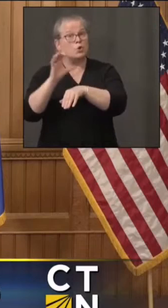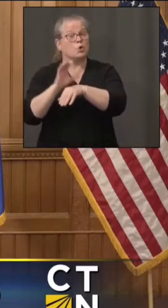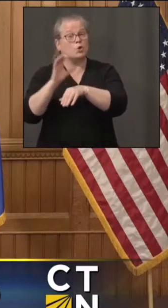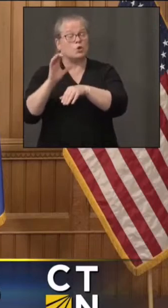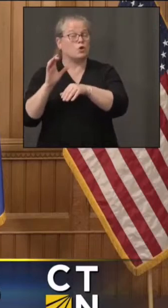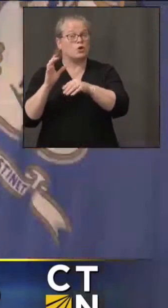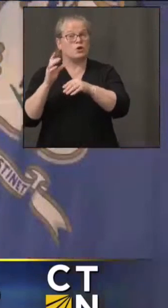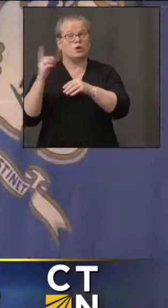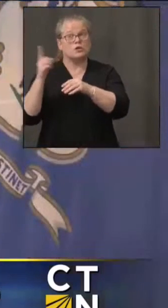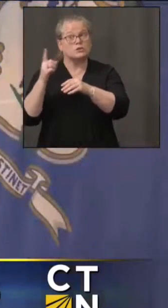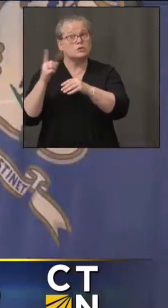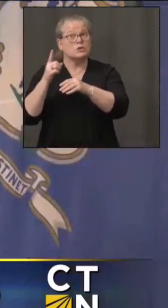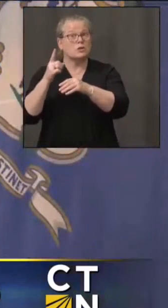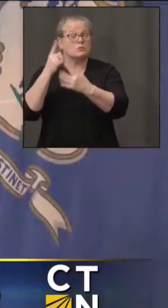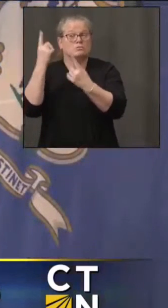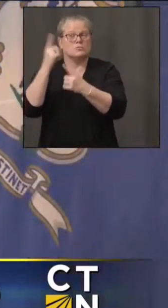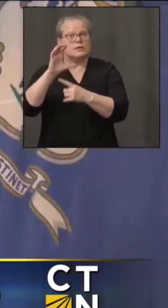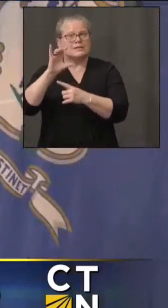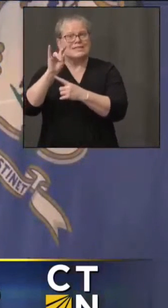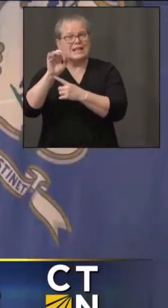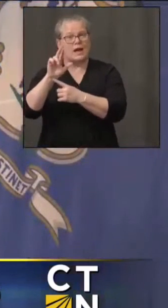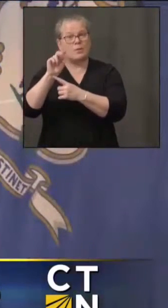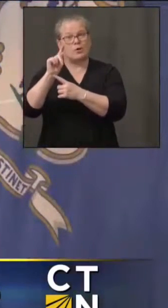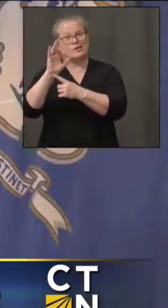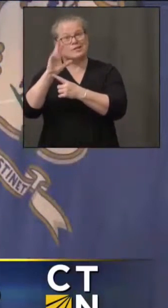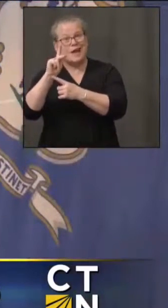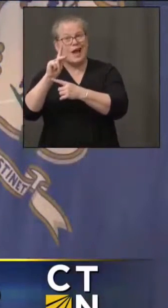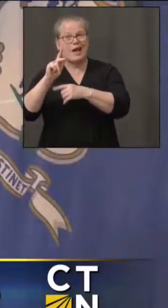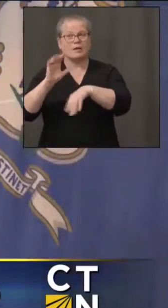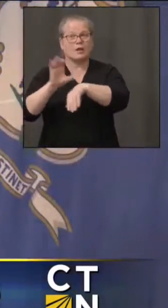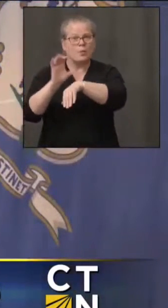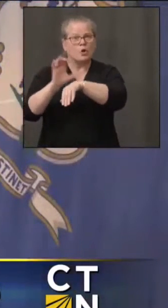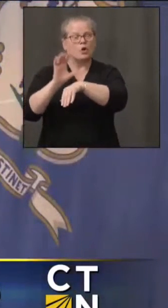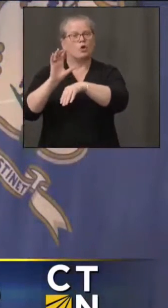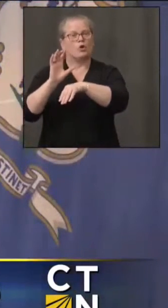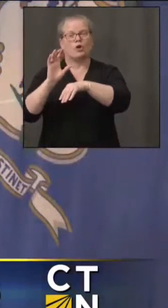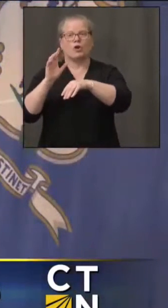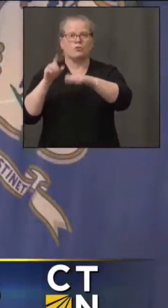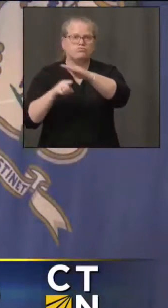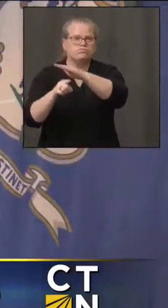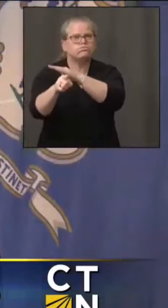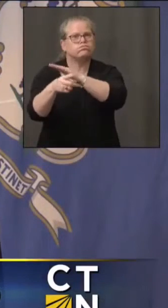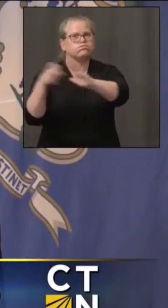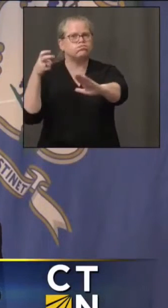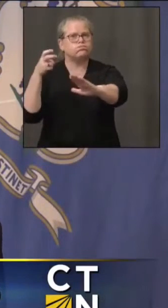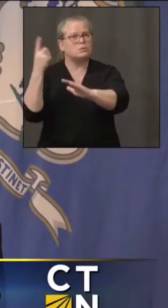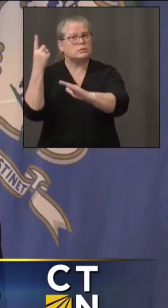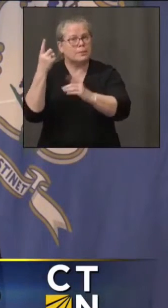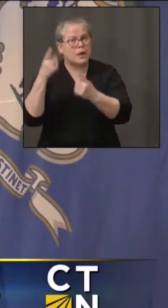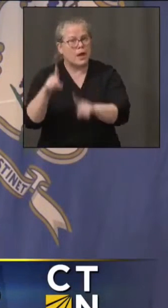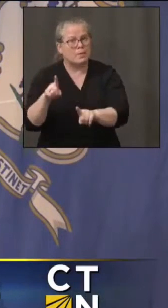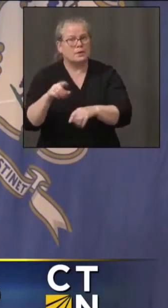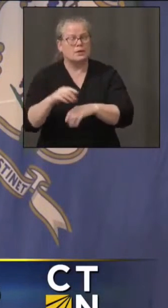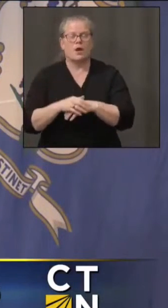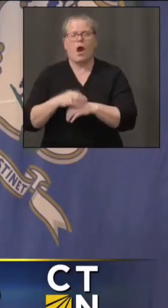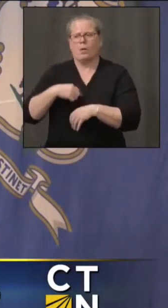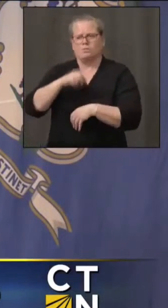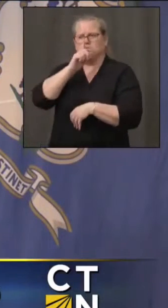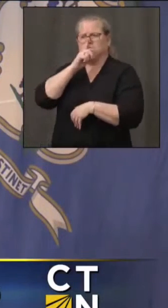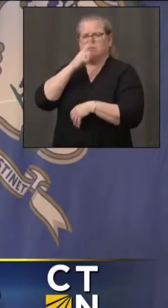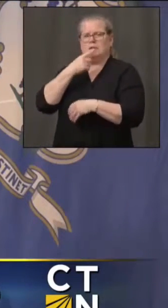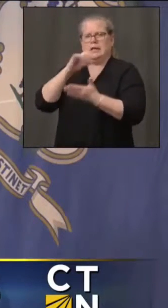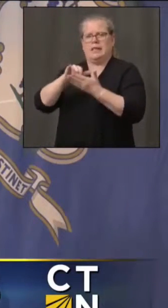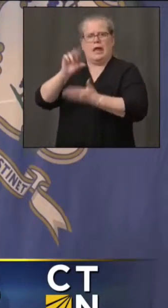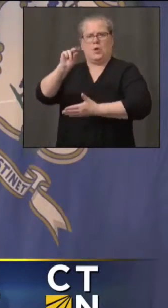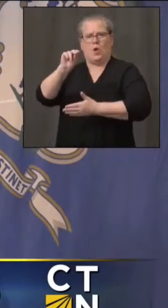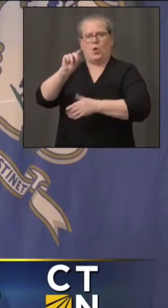I was saying that, but I've certainly been talking to governors over the last few months, and I know that other New England states have been hit